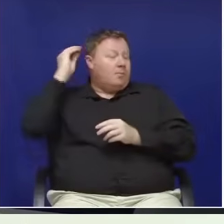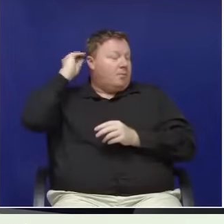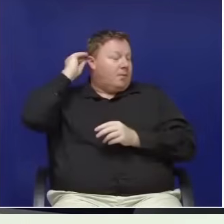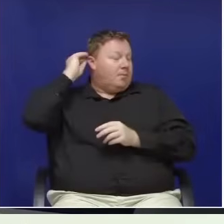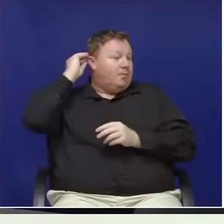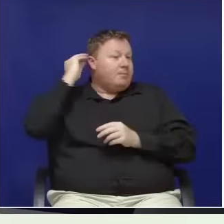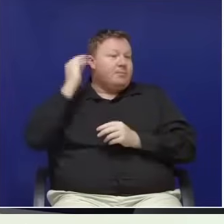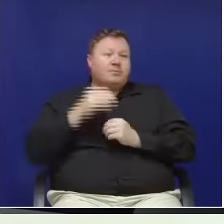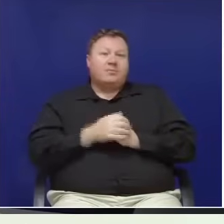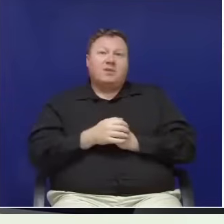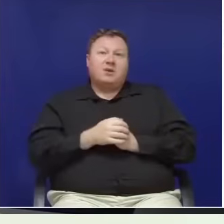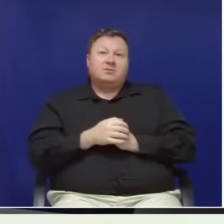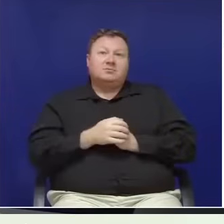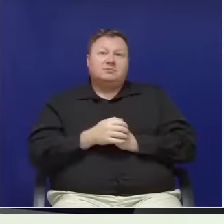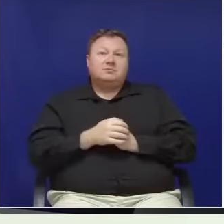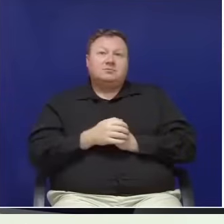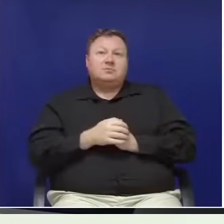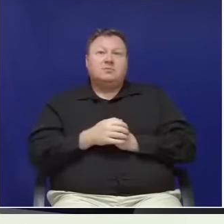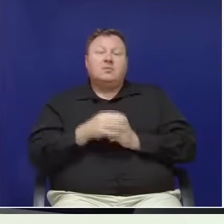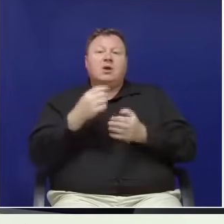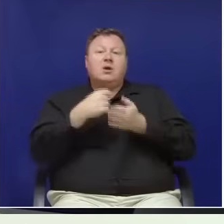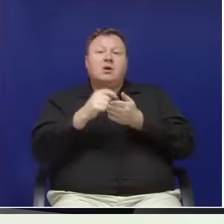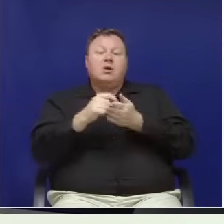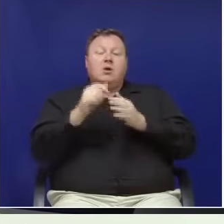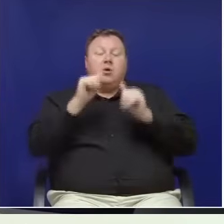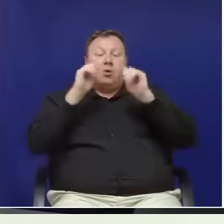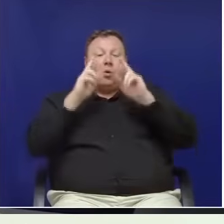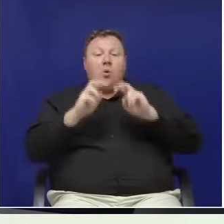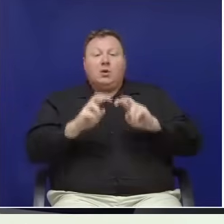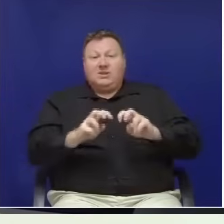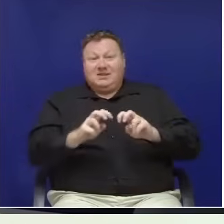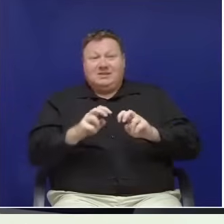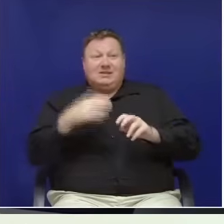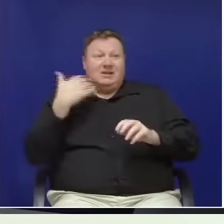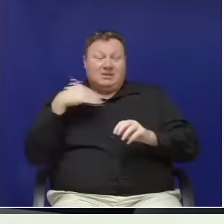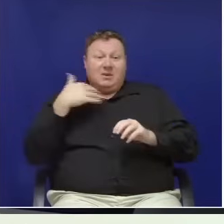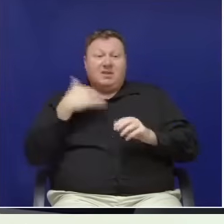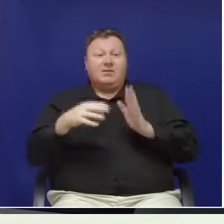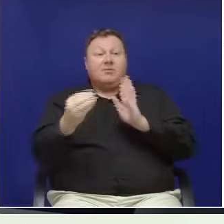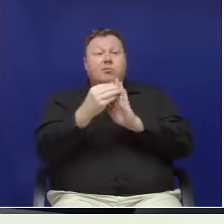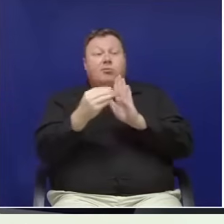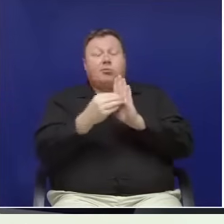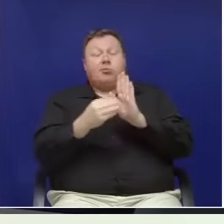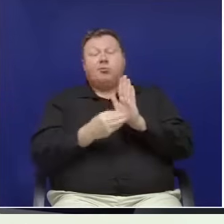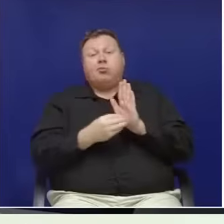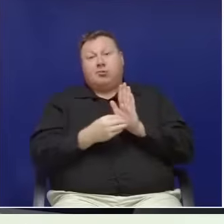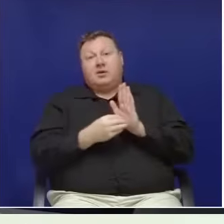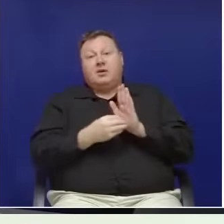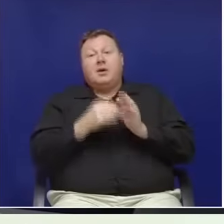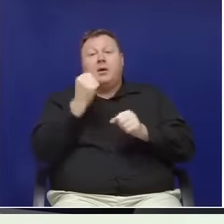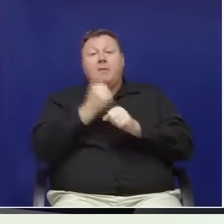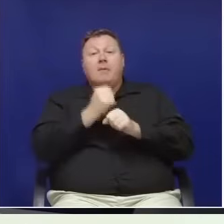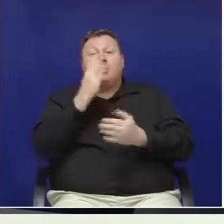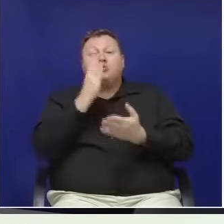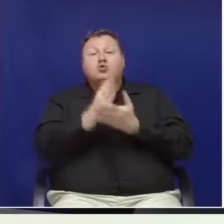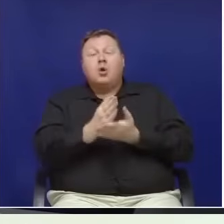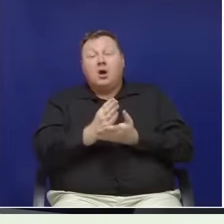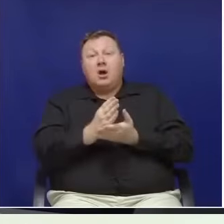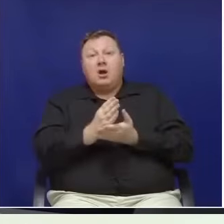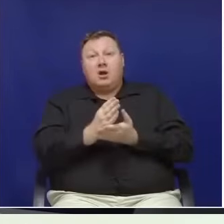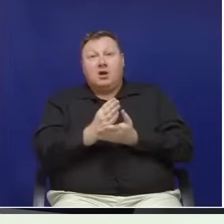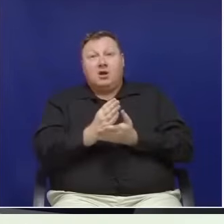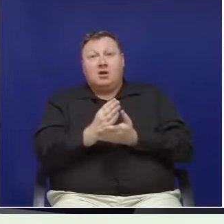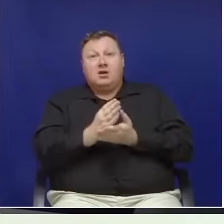forensics auditings are very expensive. So you must make sure, if you want to spend